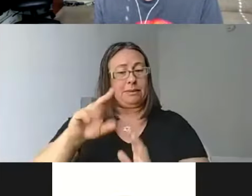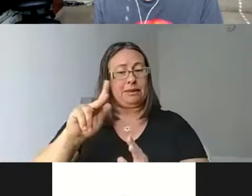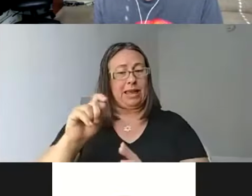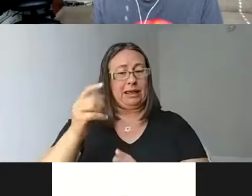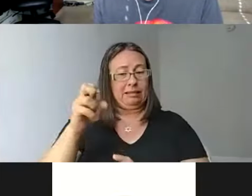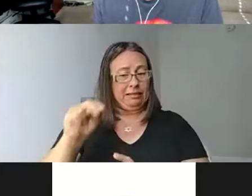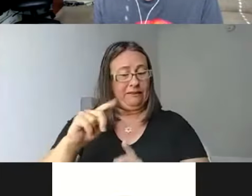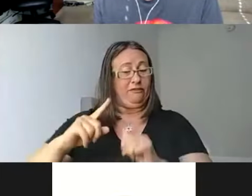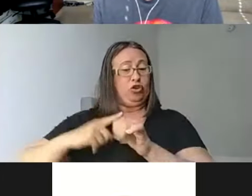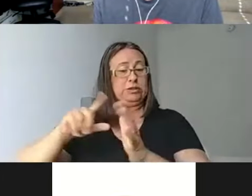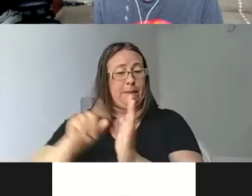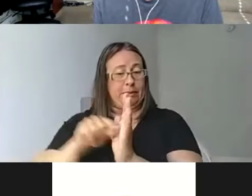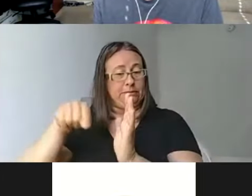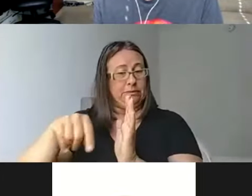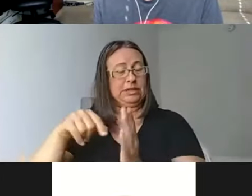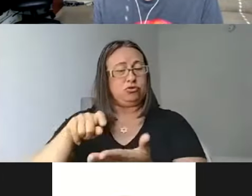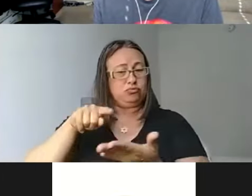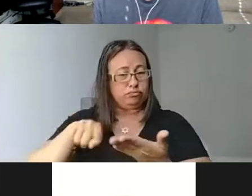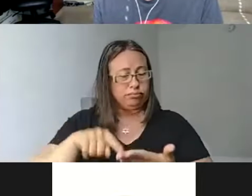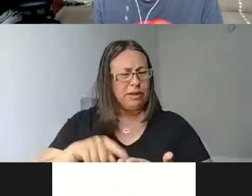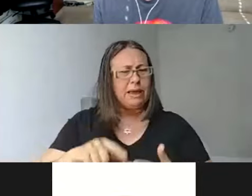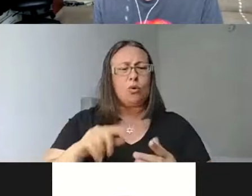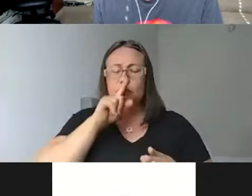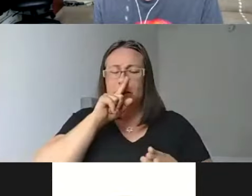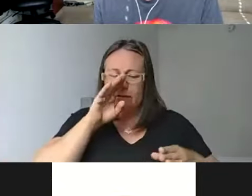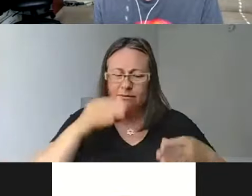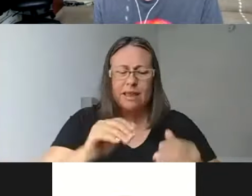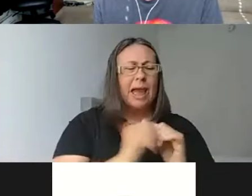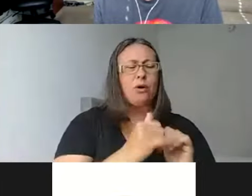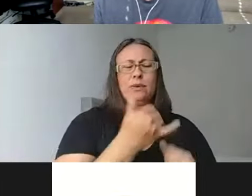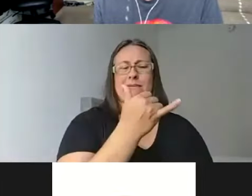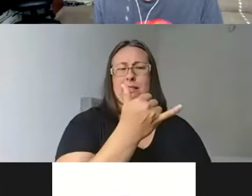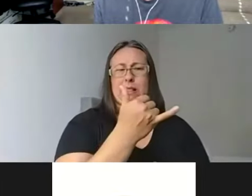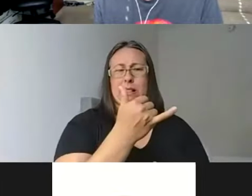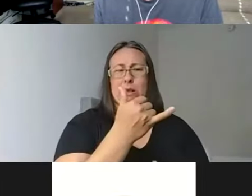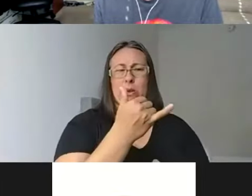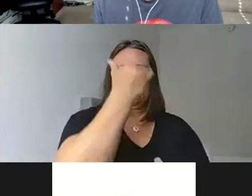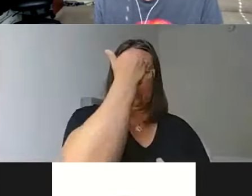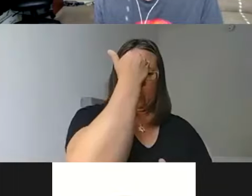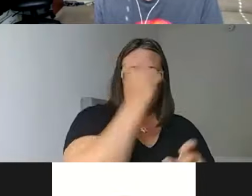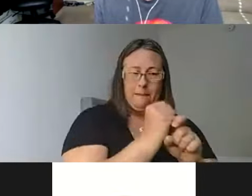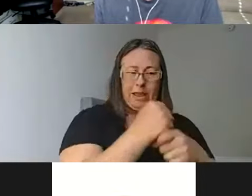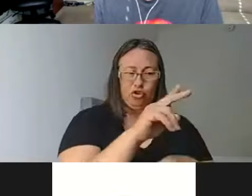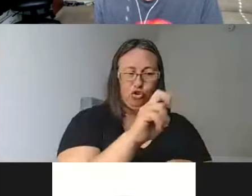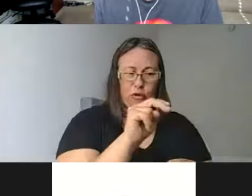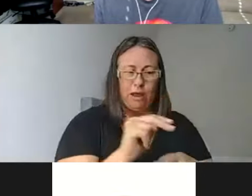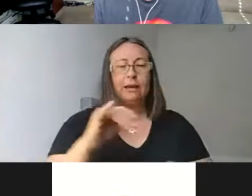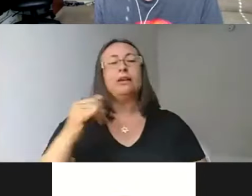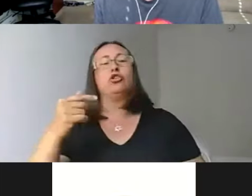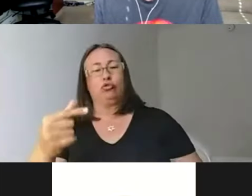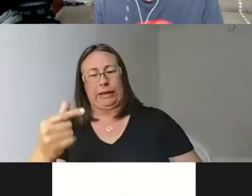this. How do these yellow progenitors know to make neurons and these green ones know to make